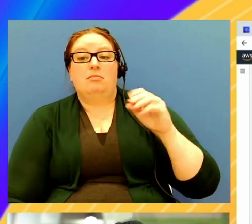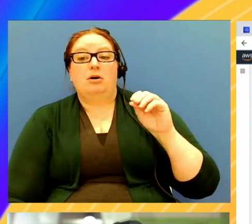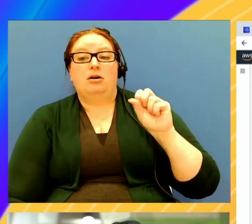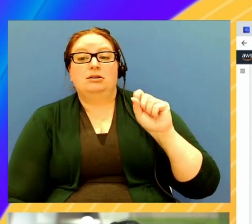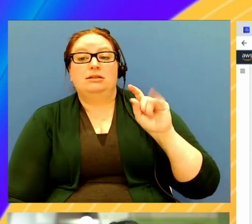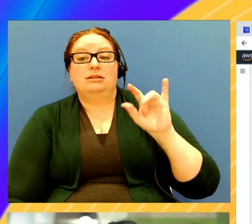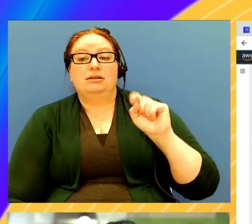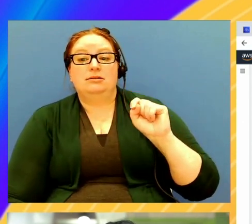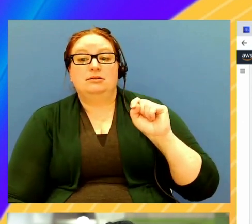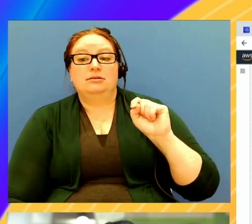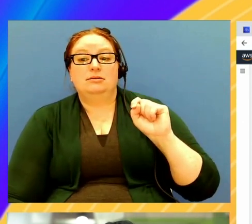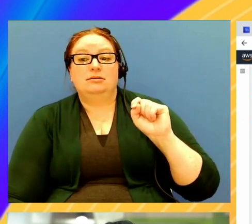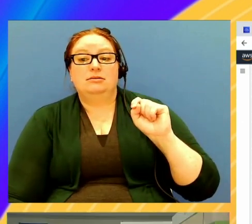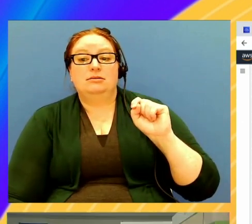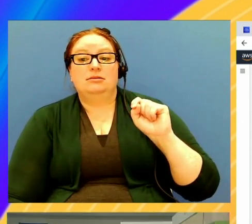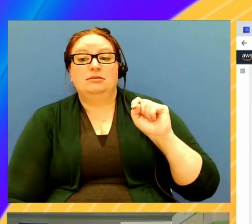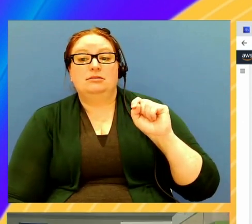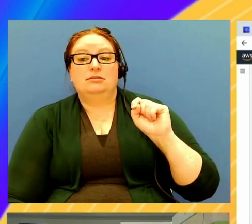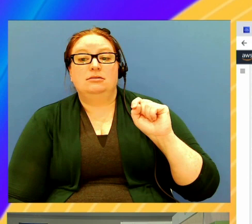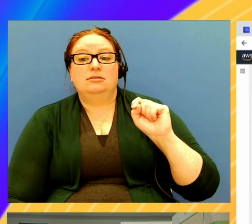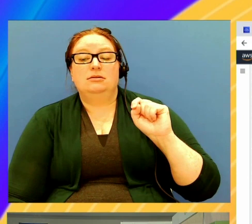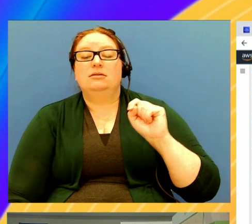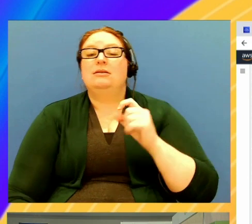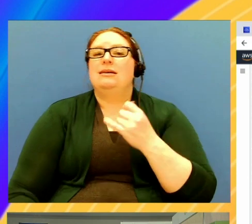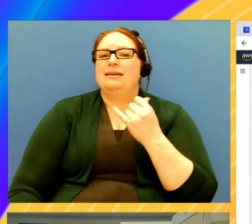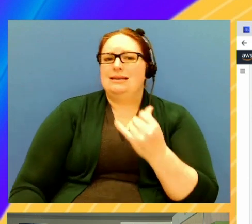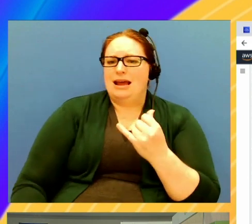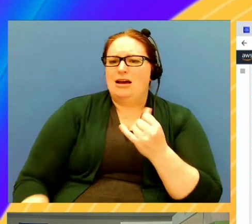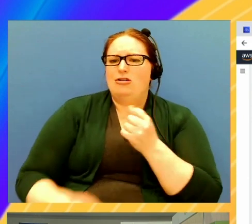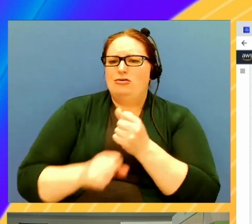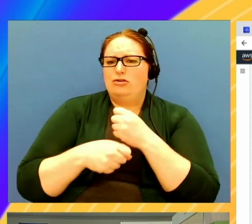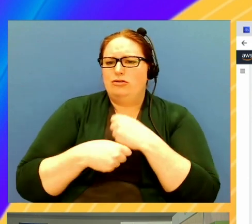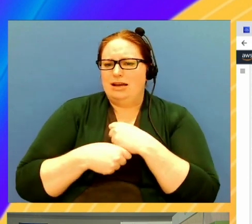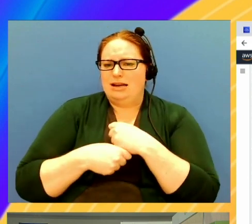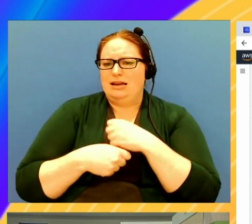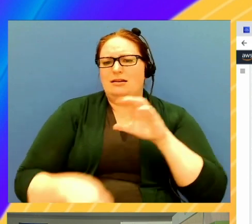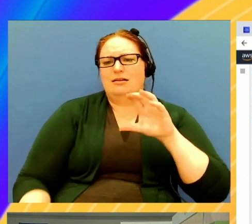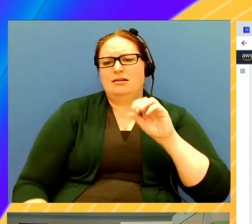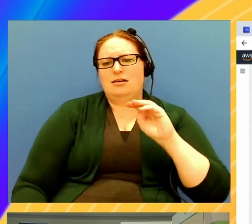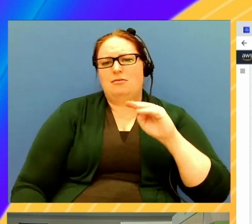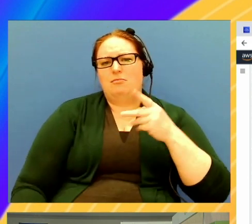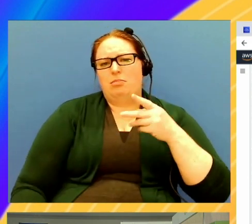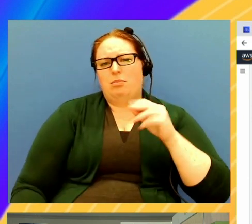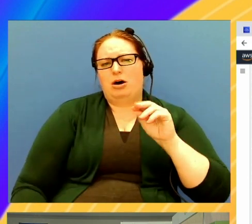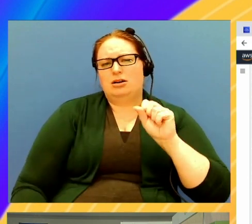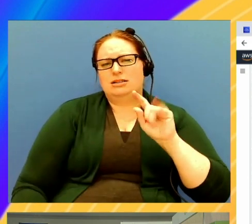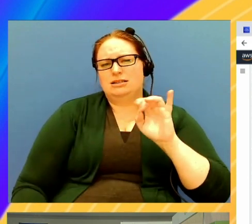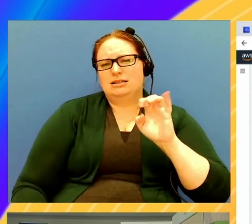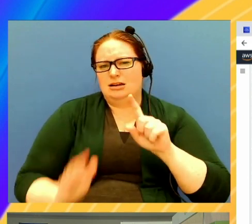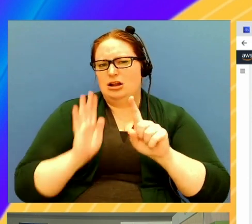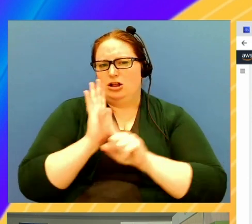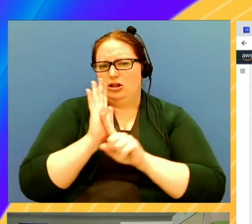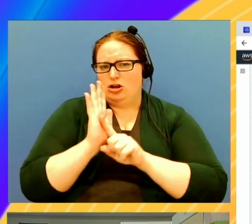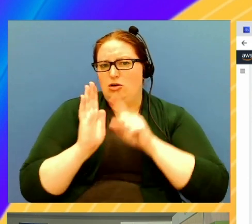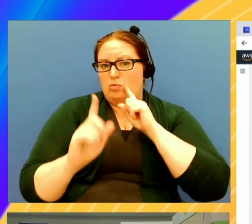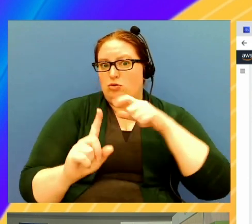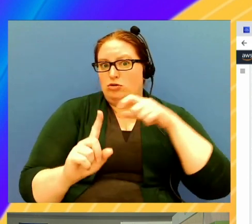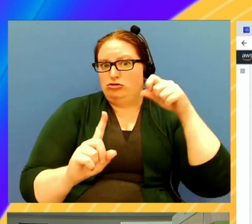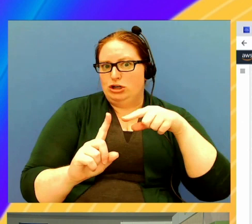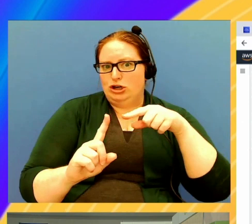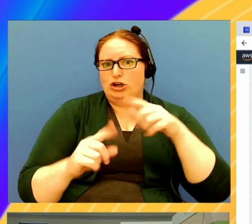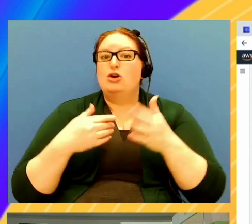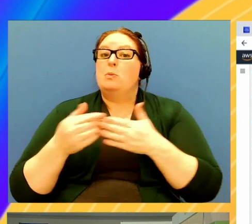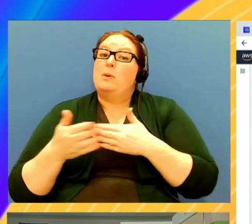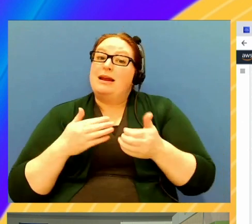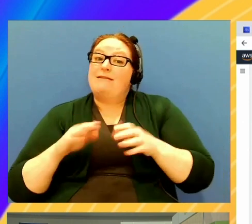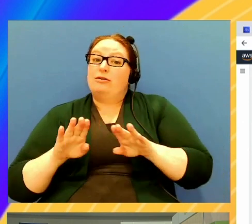say. Yeah, so now you're creating this composite alarm that's going to trigger when either of those child